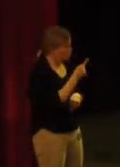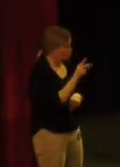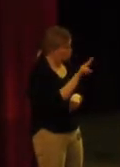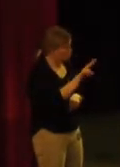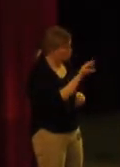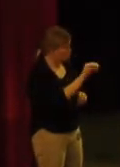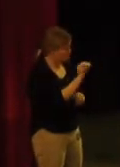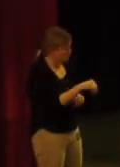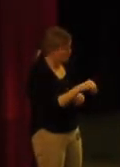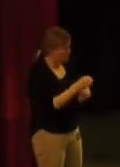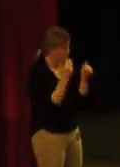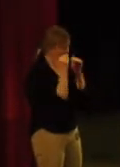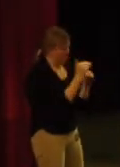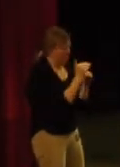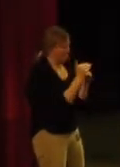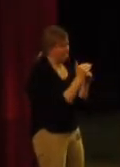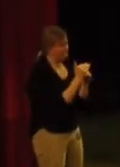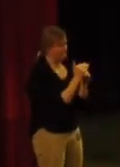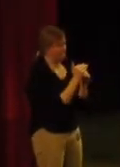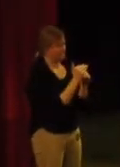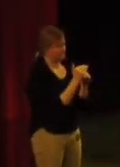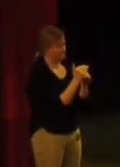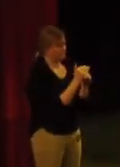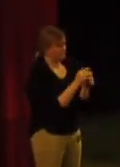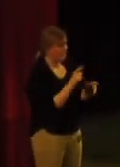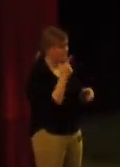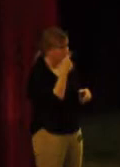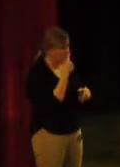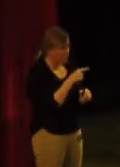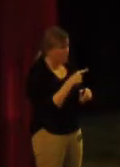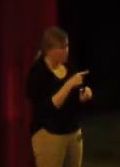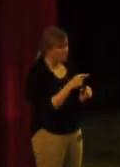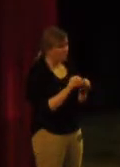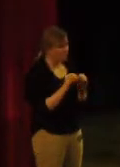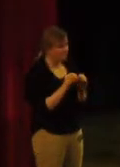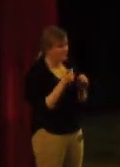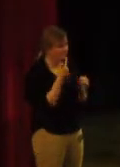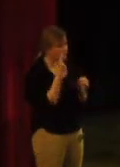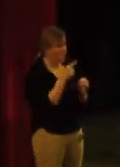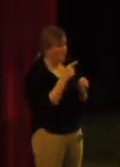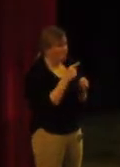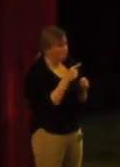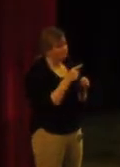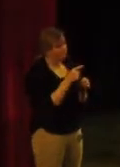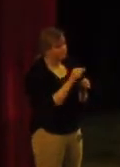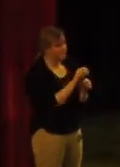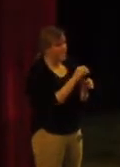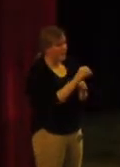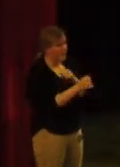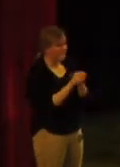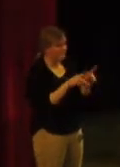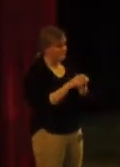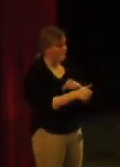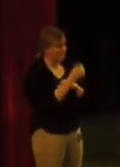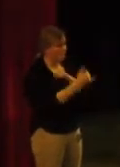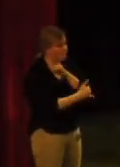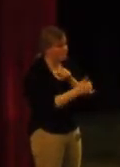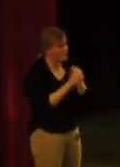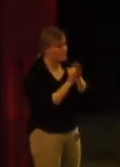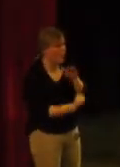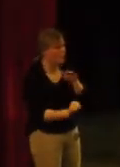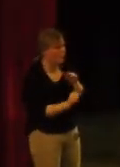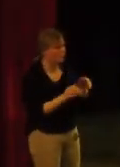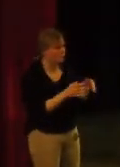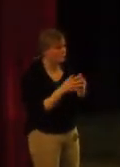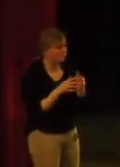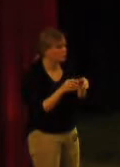to be very restrictive. And in large part, it was a throwback to the immigration from Southern and Eastern Europeans and Jews. So if